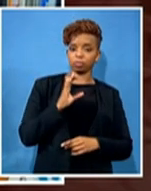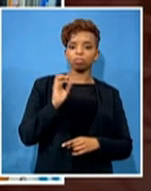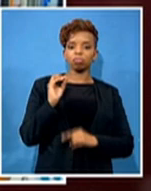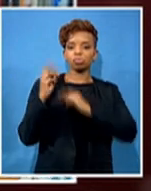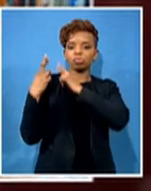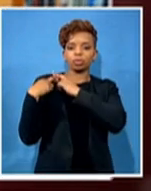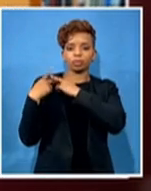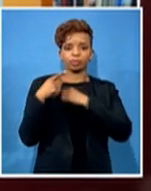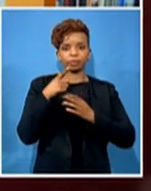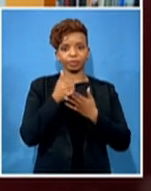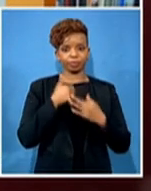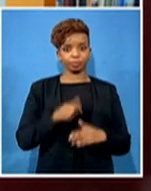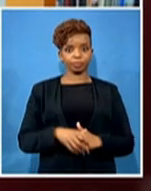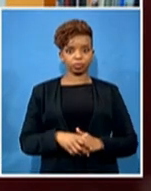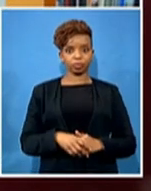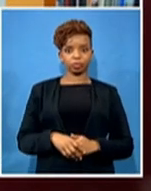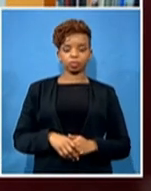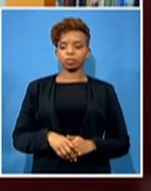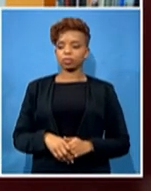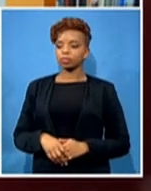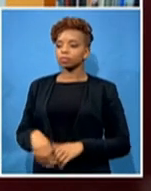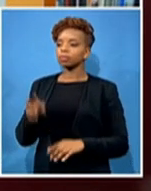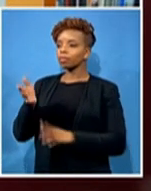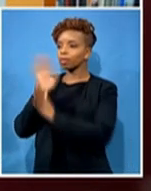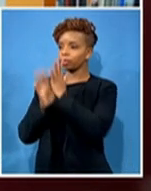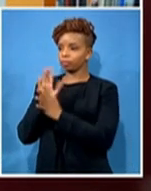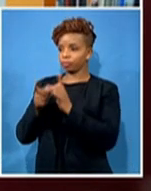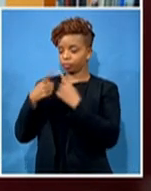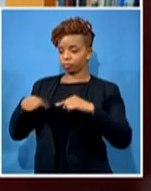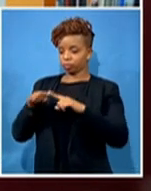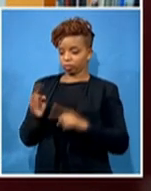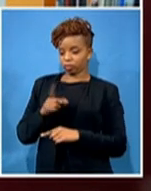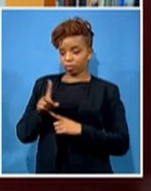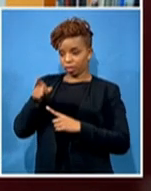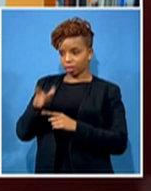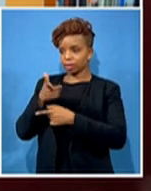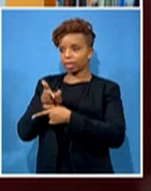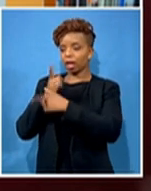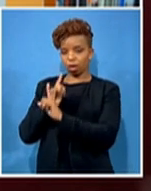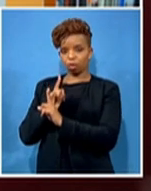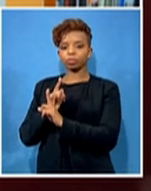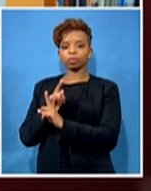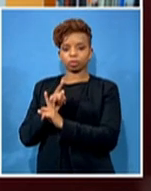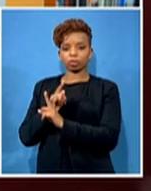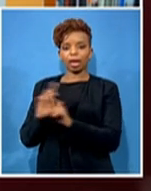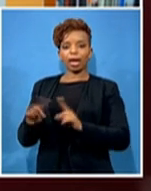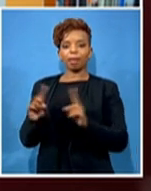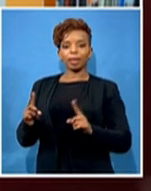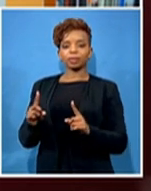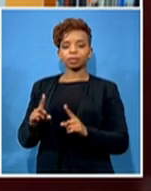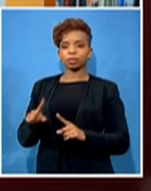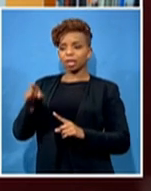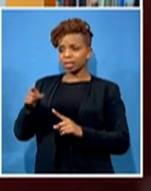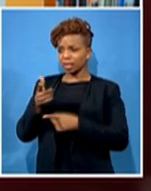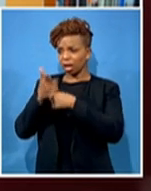this is a low interest loan. Mike, how much in rands does the interest on the loan translate